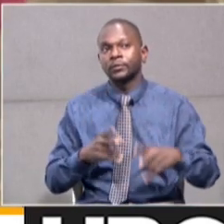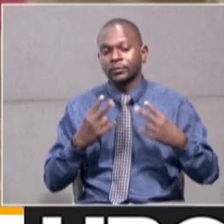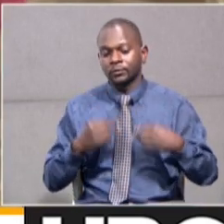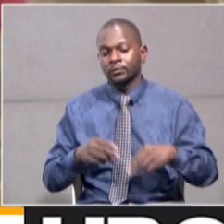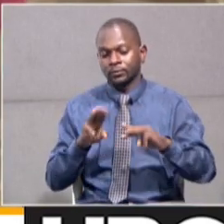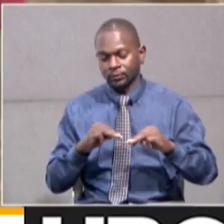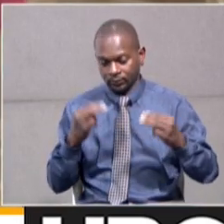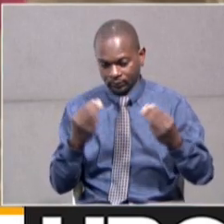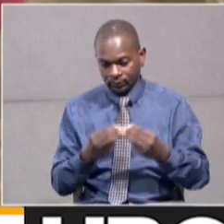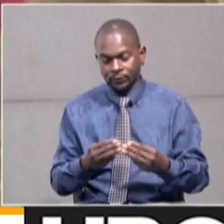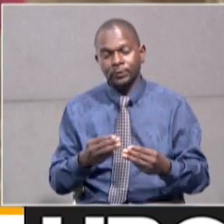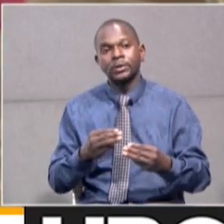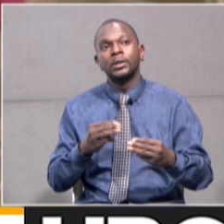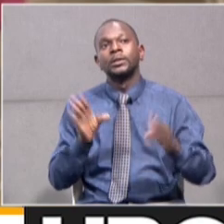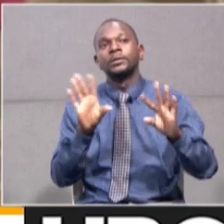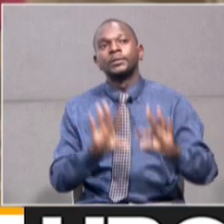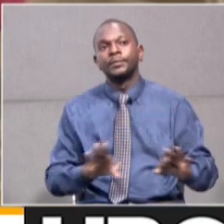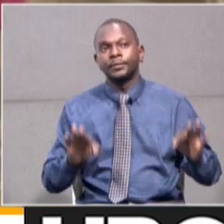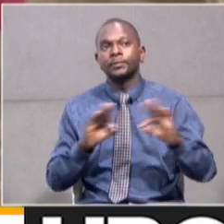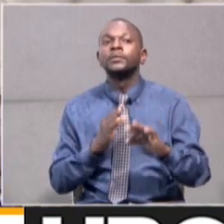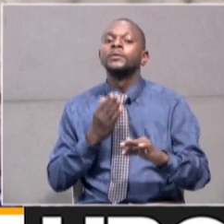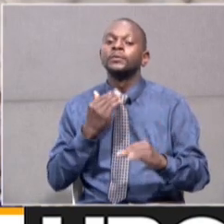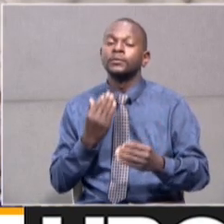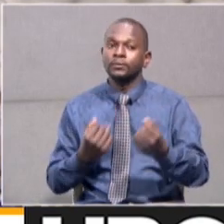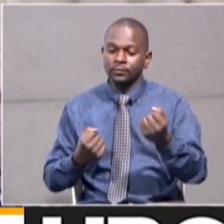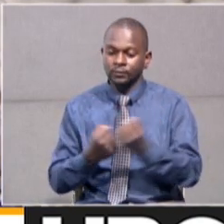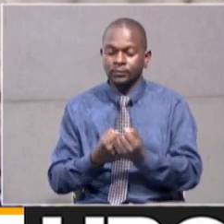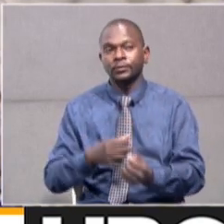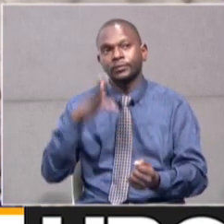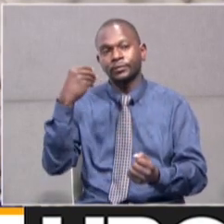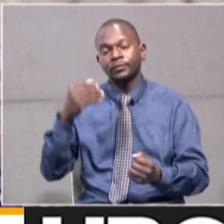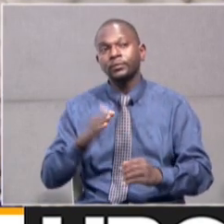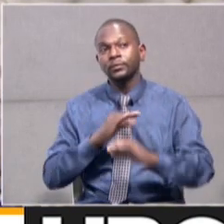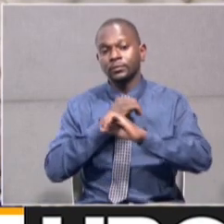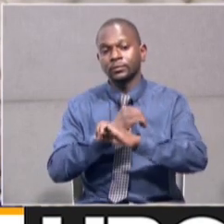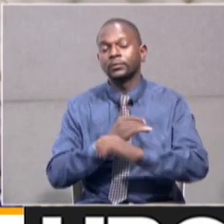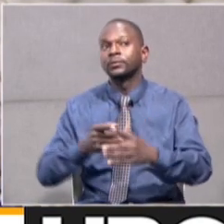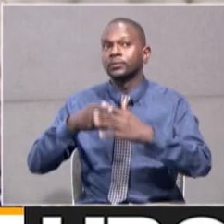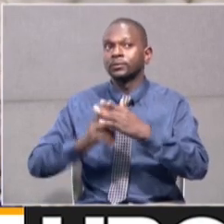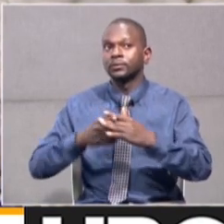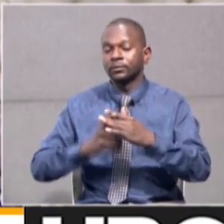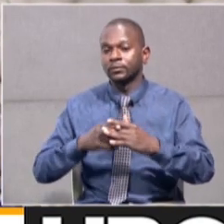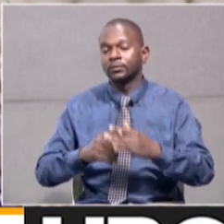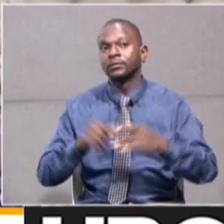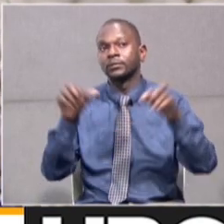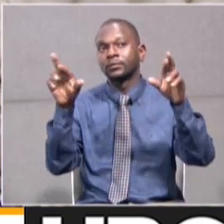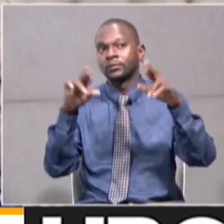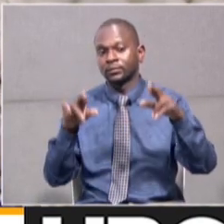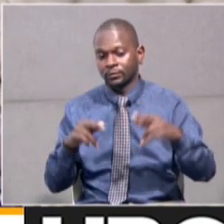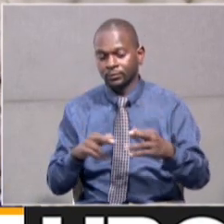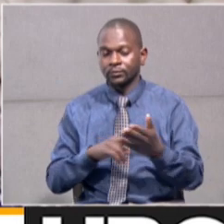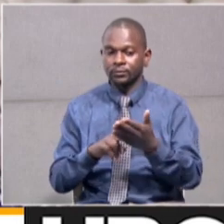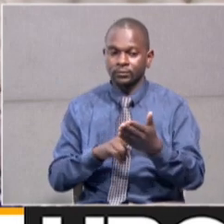workshops has underscored the significant need for support in equipment preventive maintenance, repairs, and user